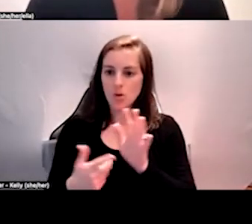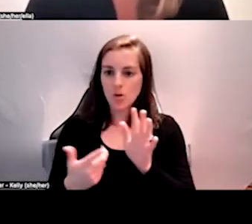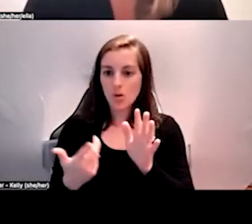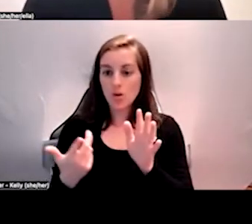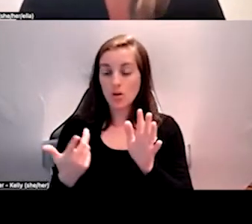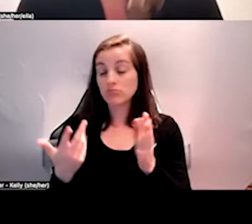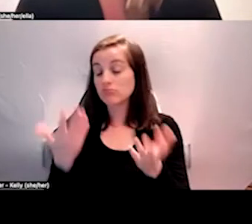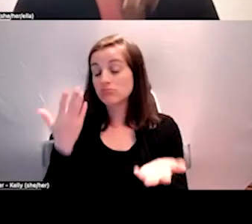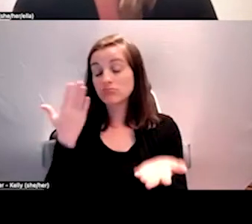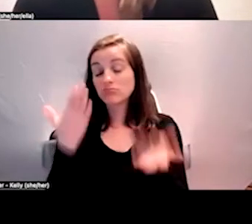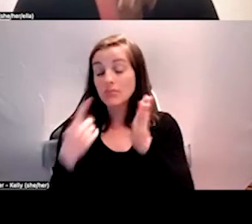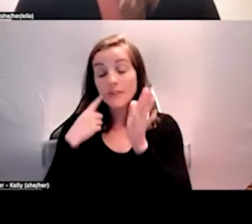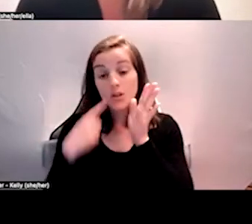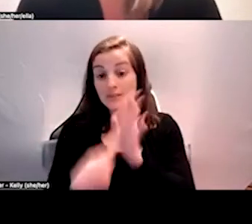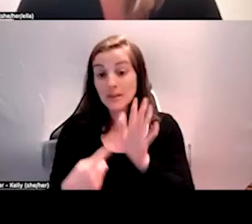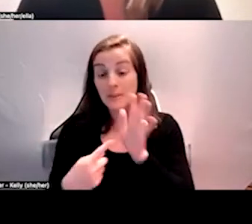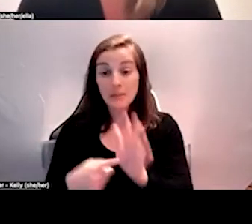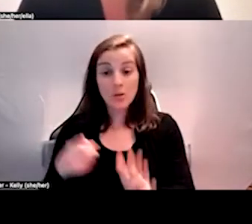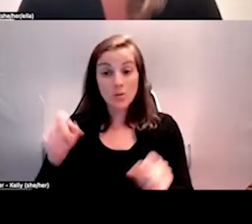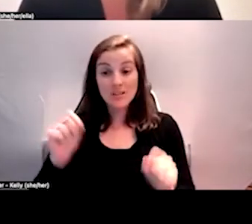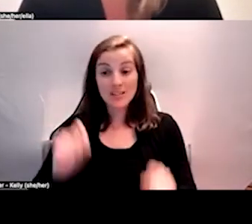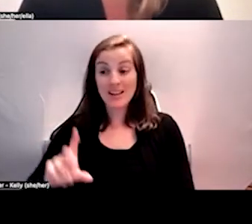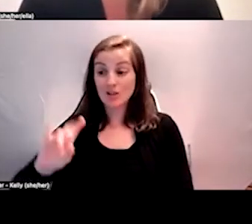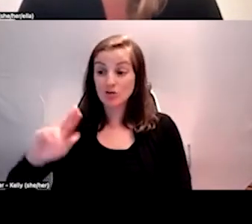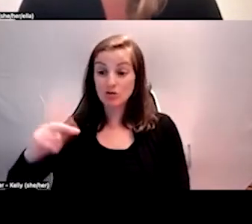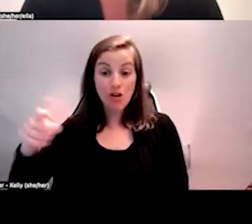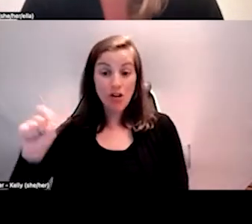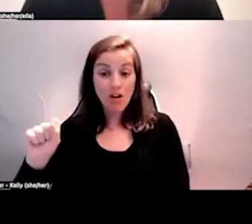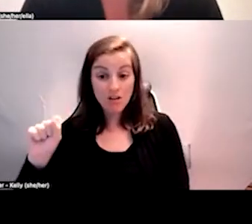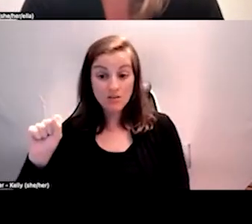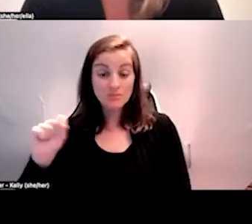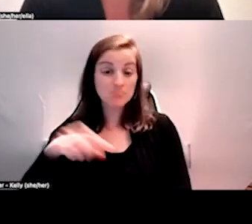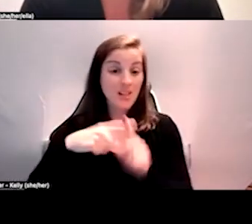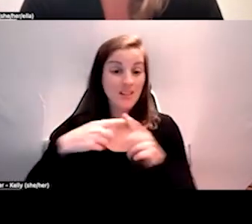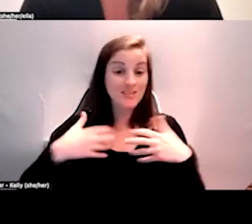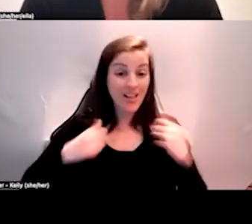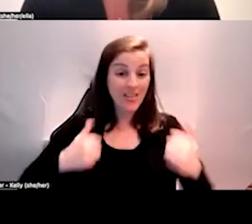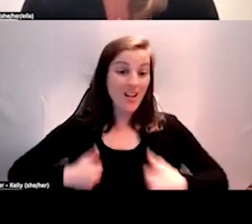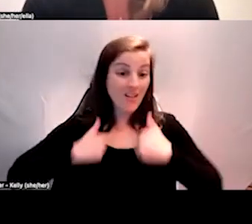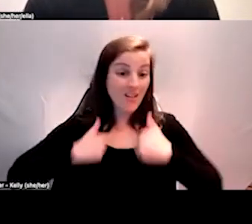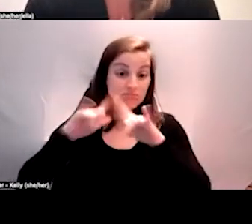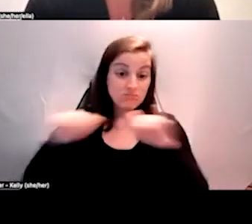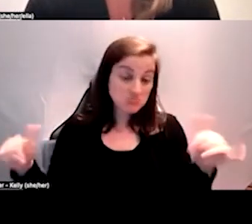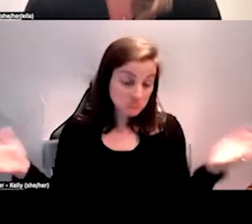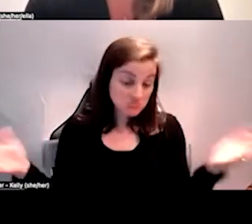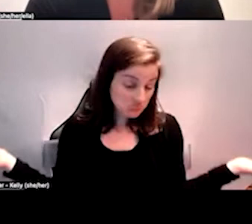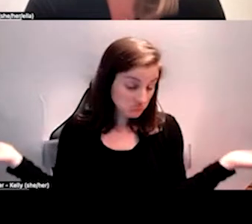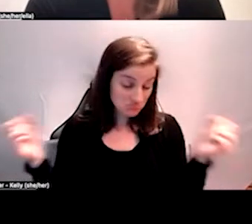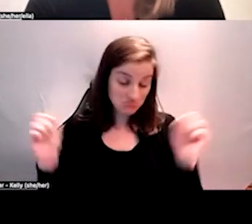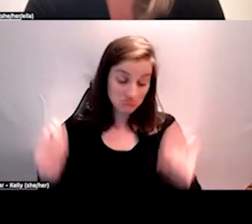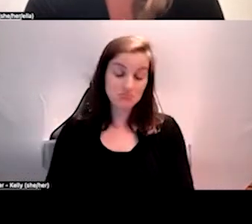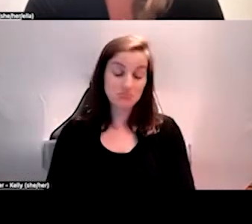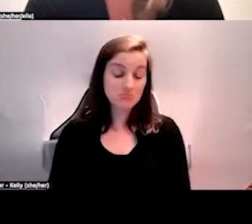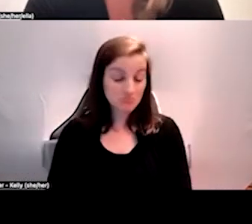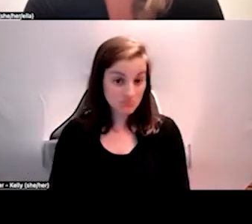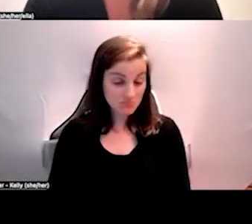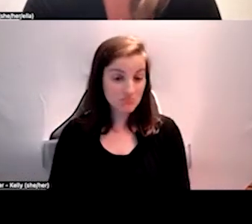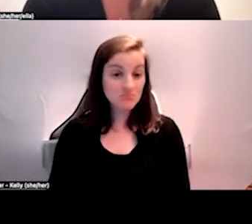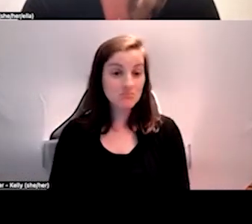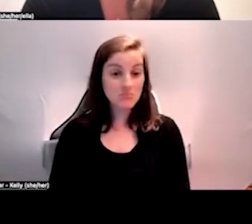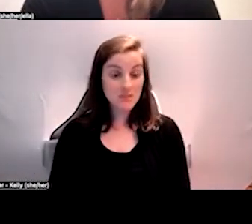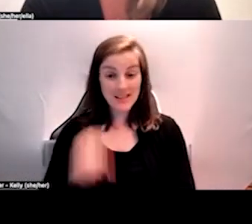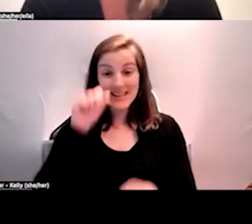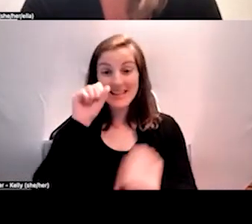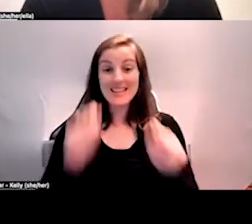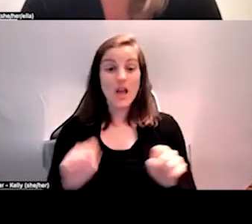example, and choose to also live a healthy life, and that's completely fine, right? You can choose to engage in sex work and choose to